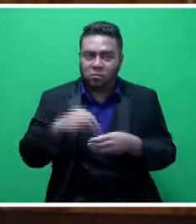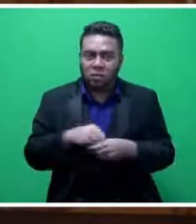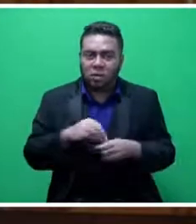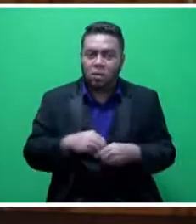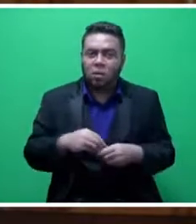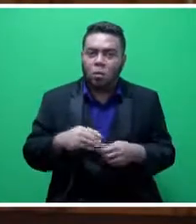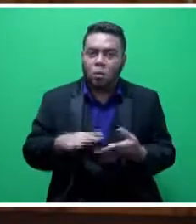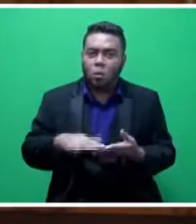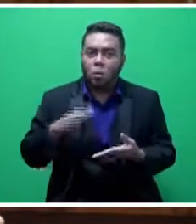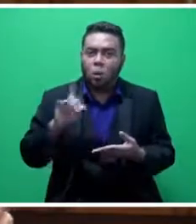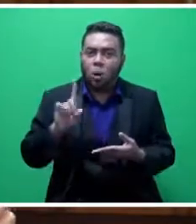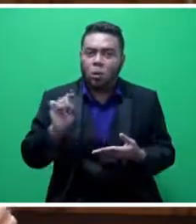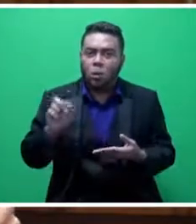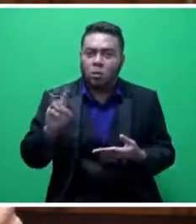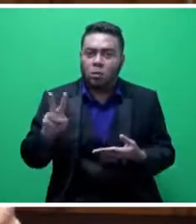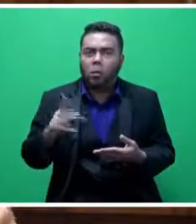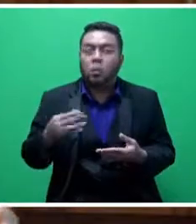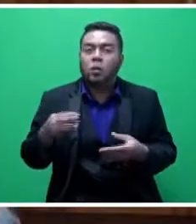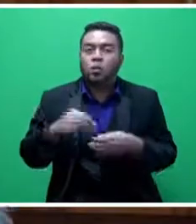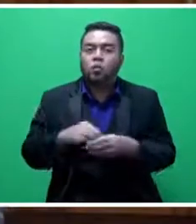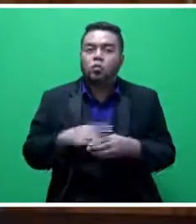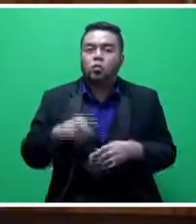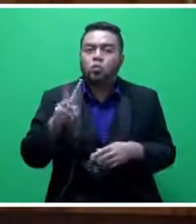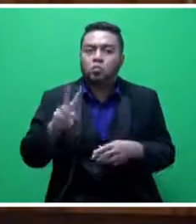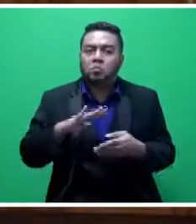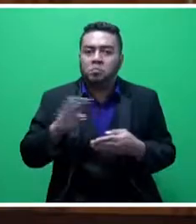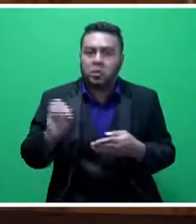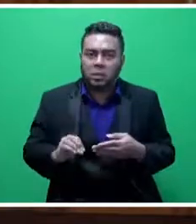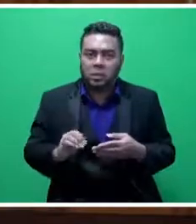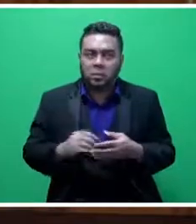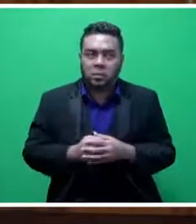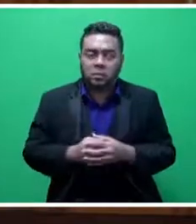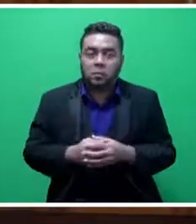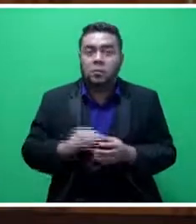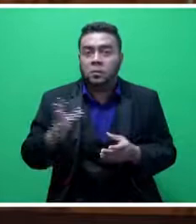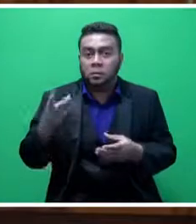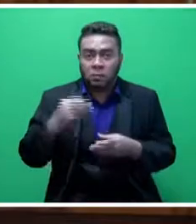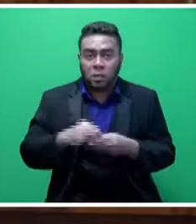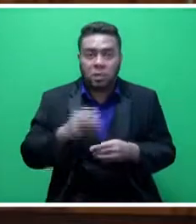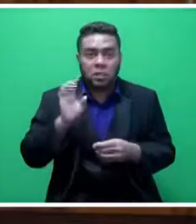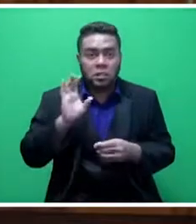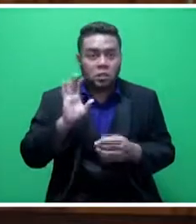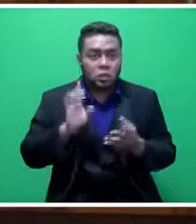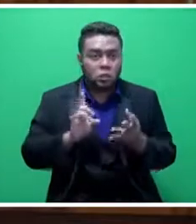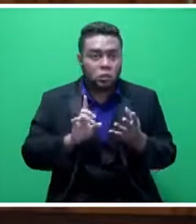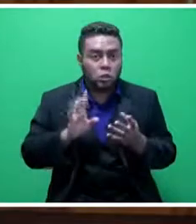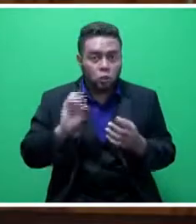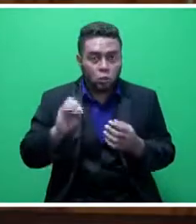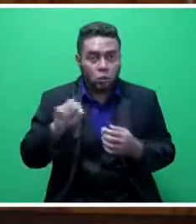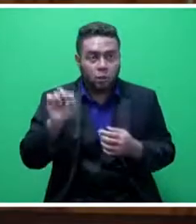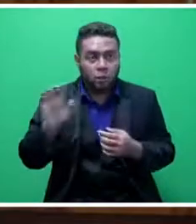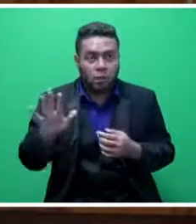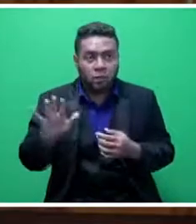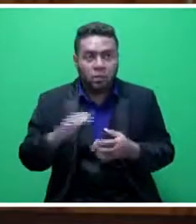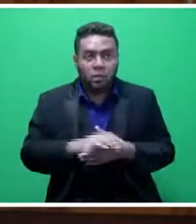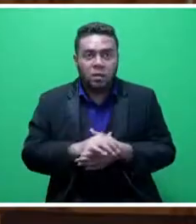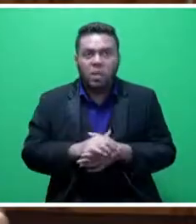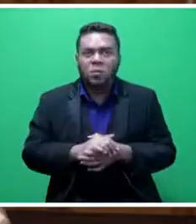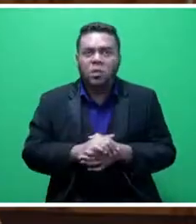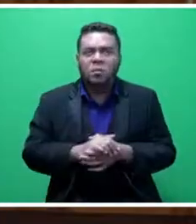1.5 to 2%. And that out of that additional 0.5%, that'll go directly to the